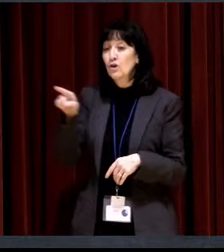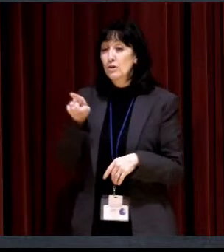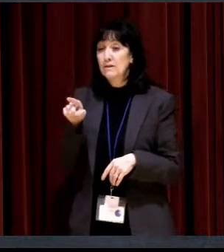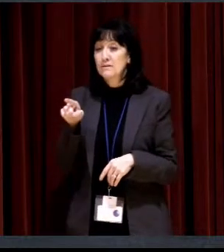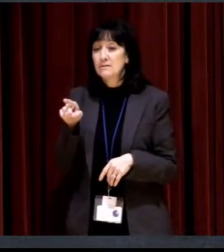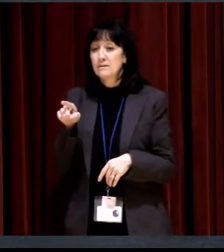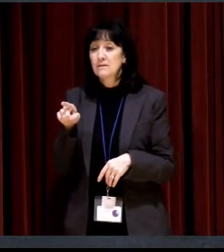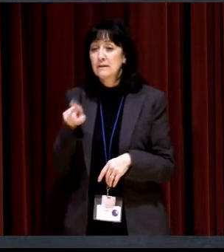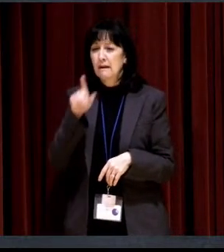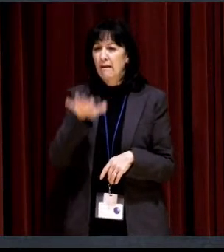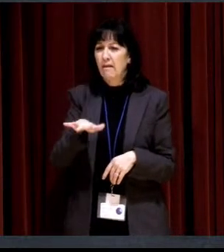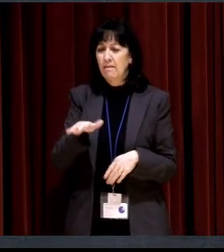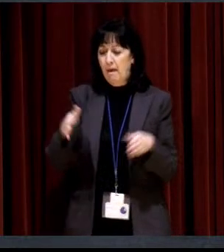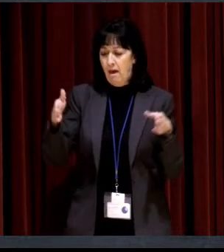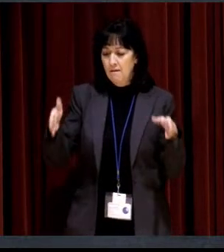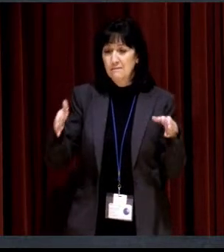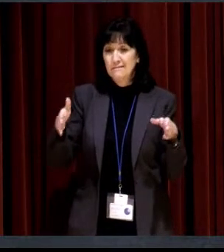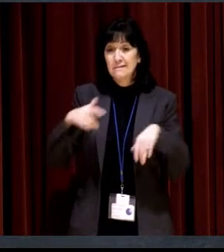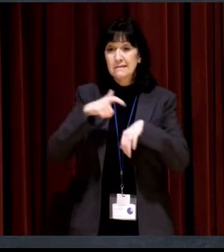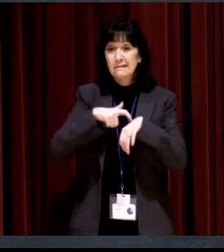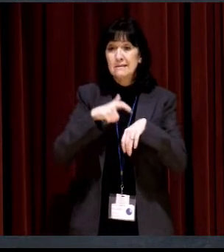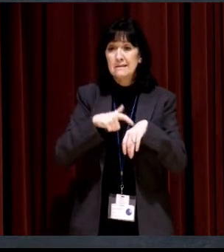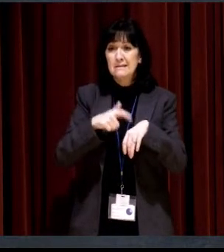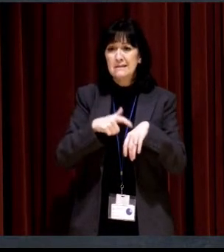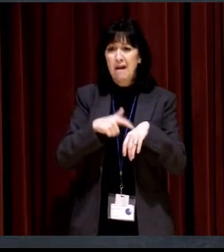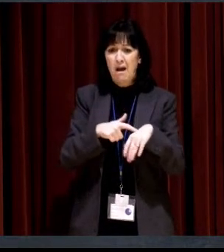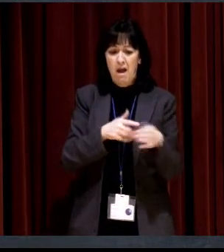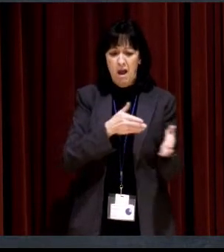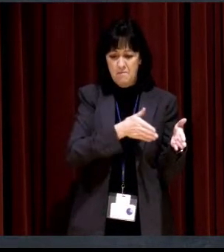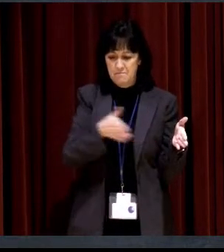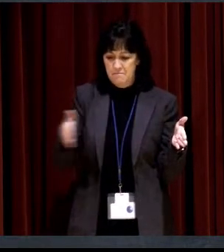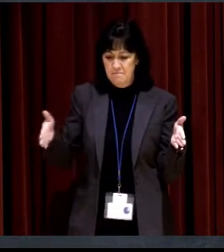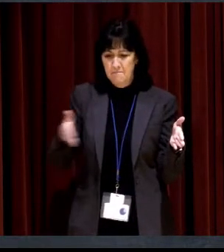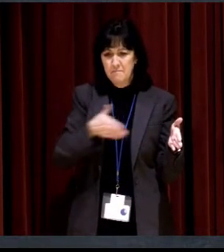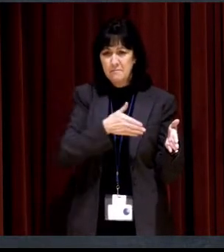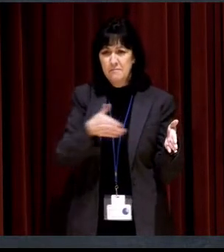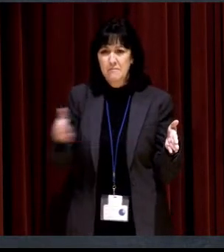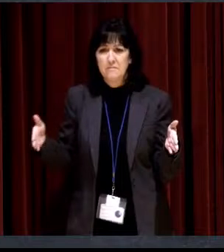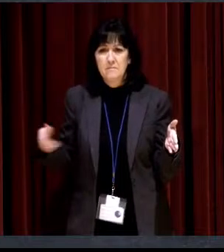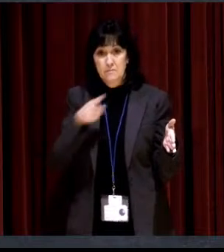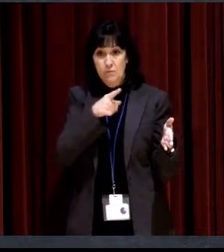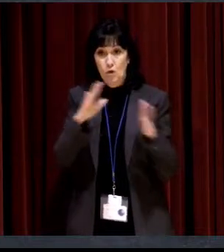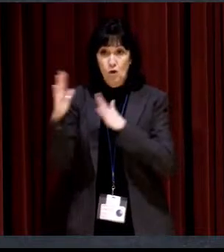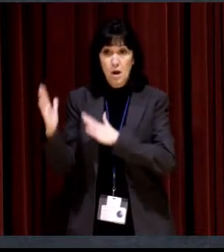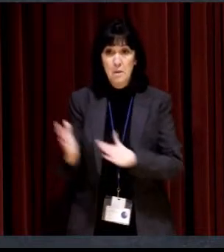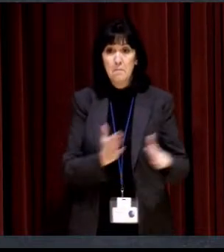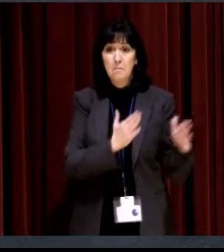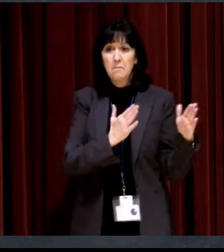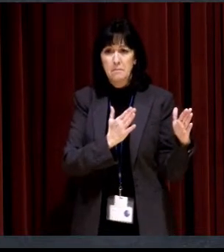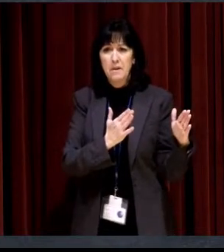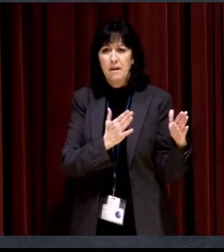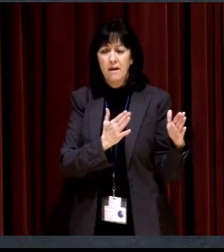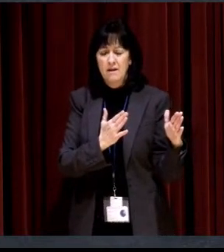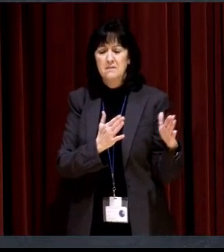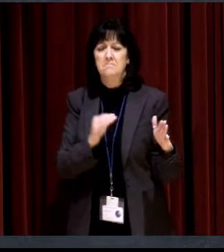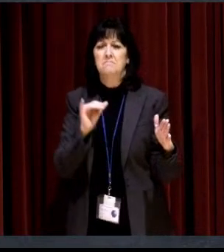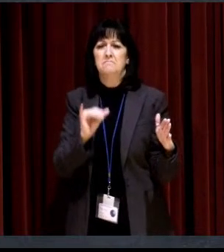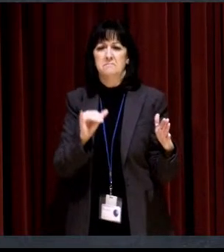very short. And what makes this different that it will work this